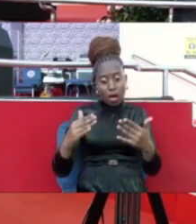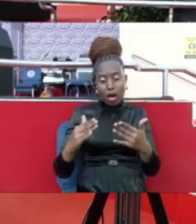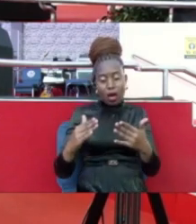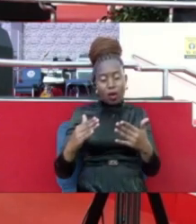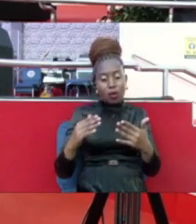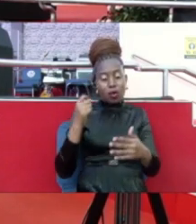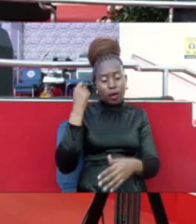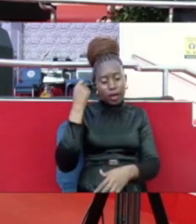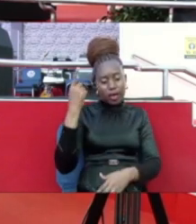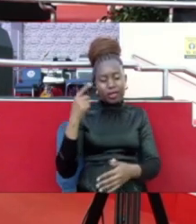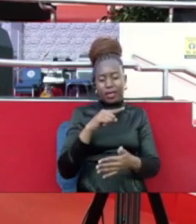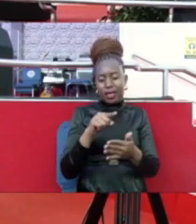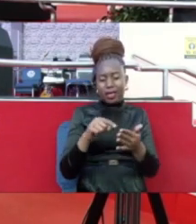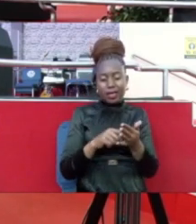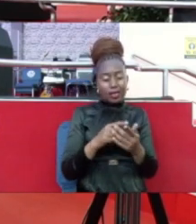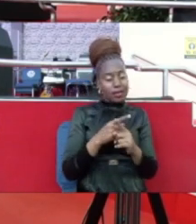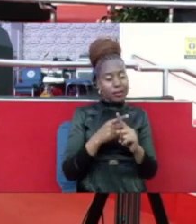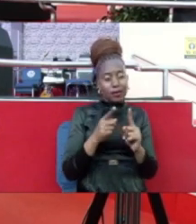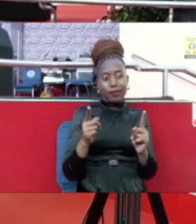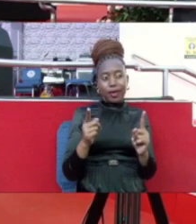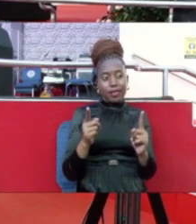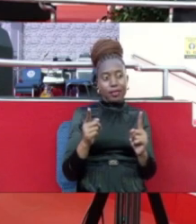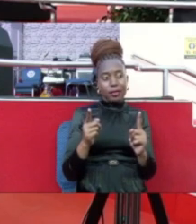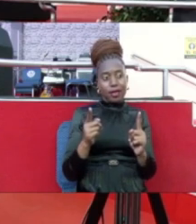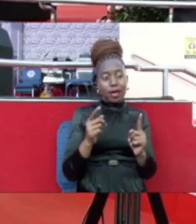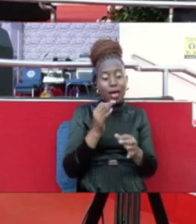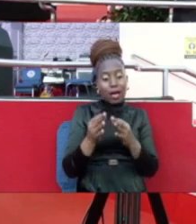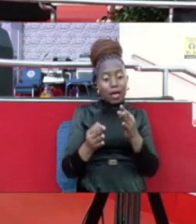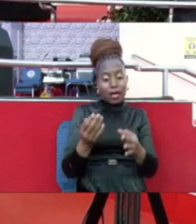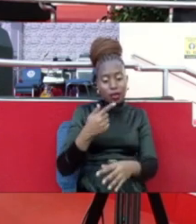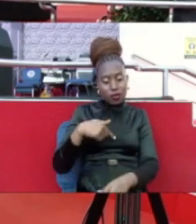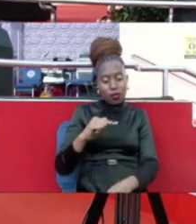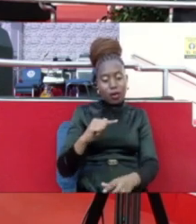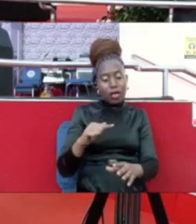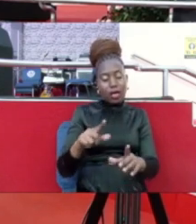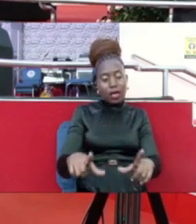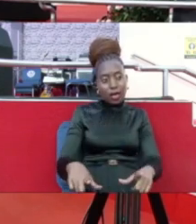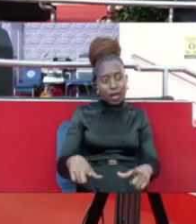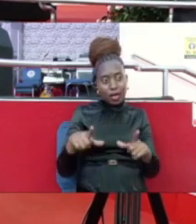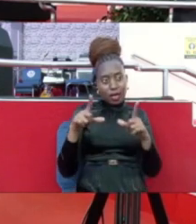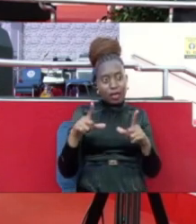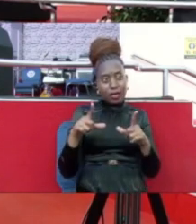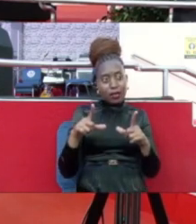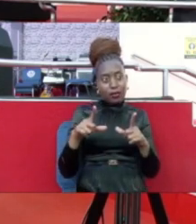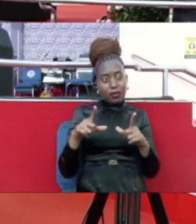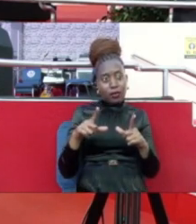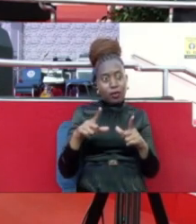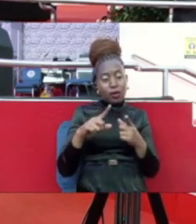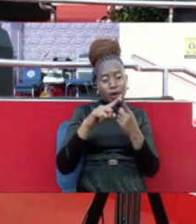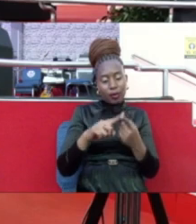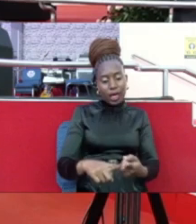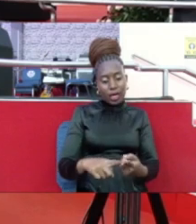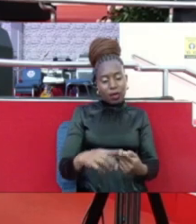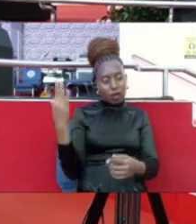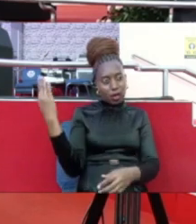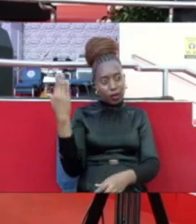vile utapokea hivyo basi. But if you begin to live the way that we're talking about, lakini ukianza kuishi jinsi tunavyosema, next year